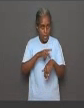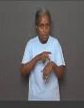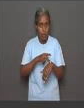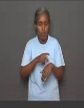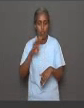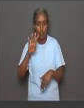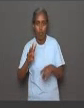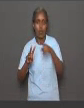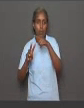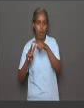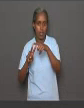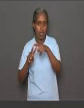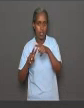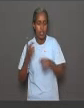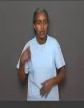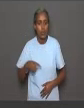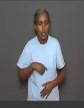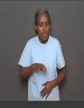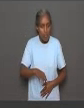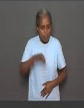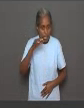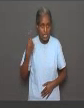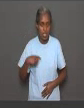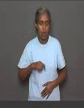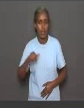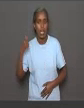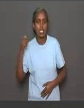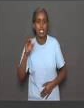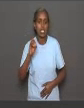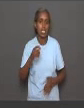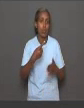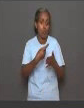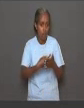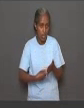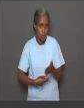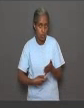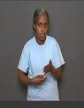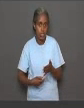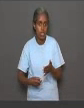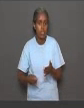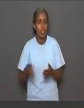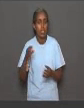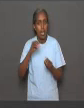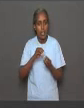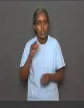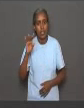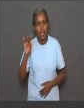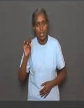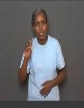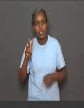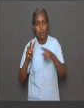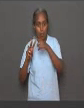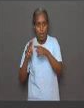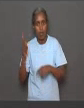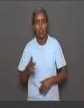Using our period of 4 pi, we can find our other zero values at